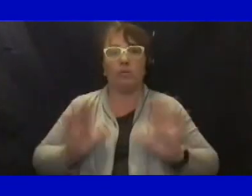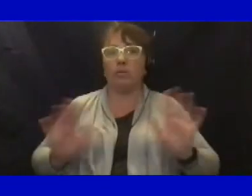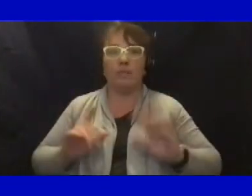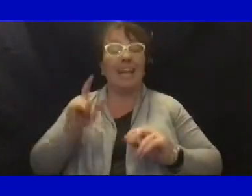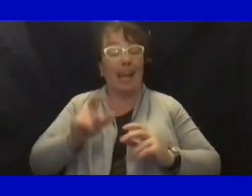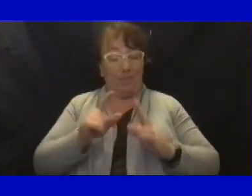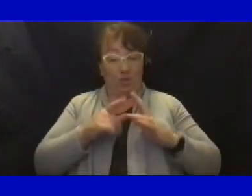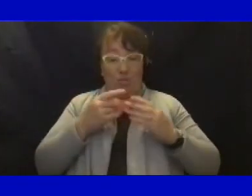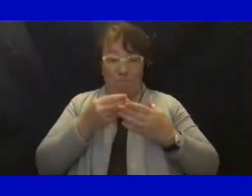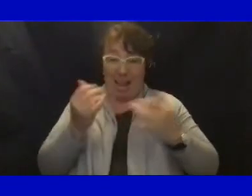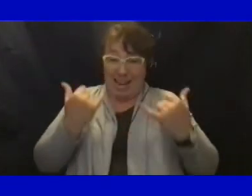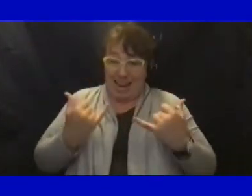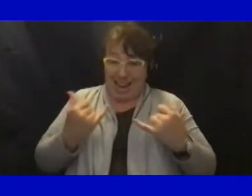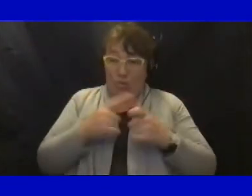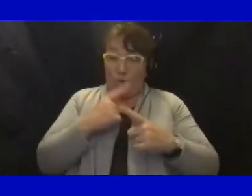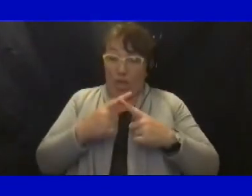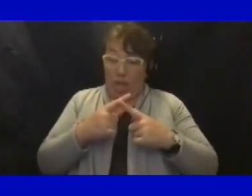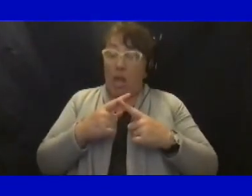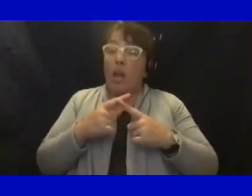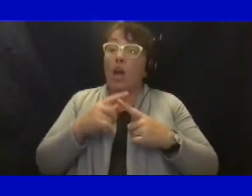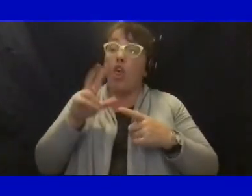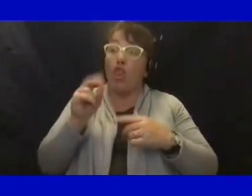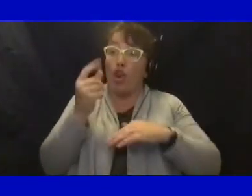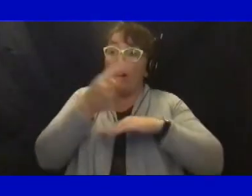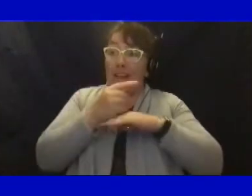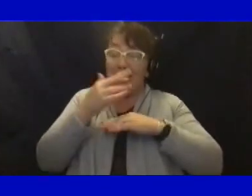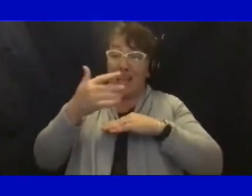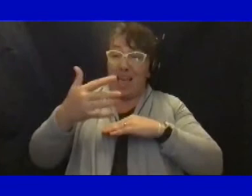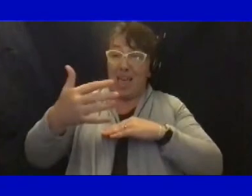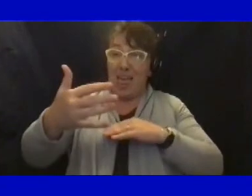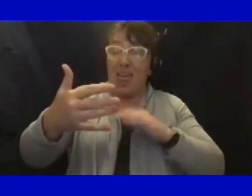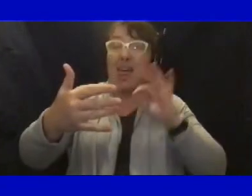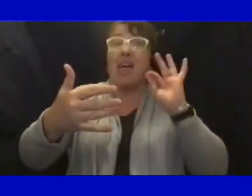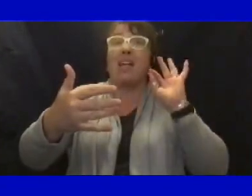he can talk a little bit about what we're expecting this winter. So thank you, Alex.